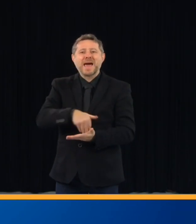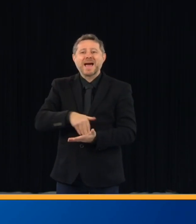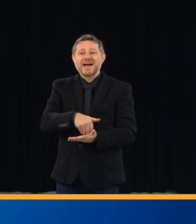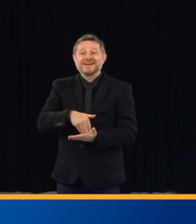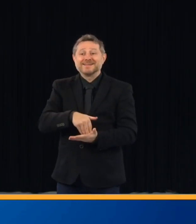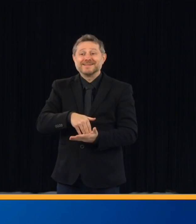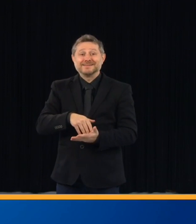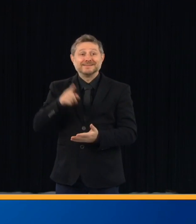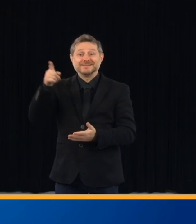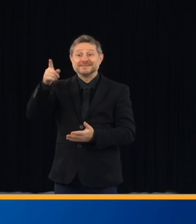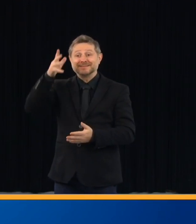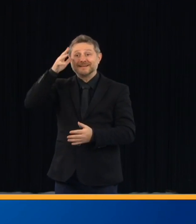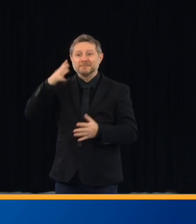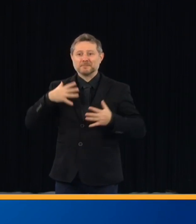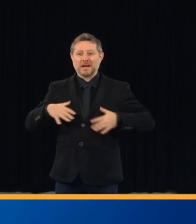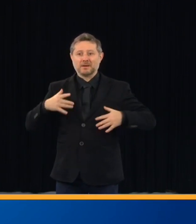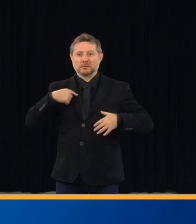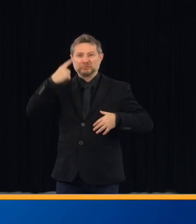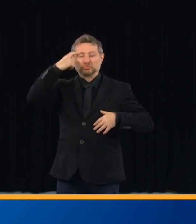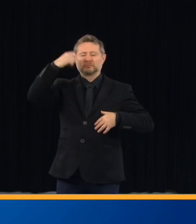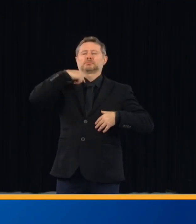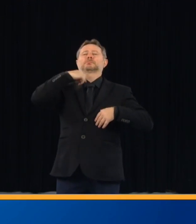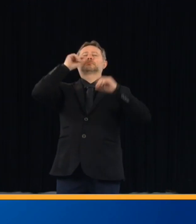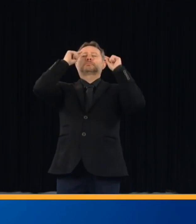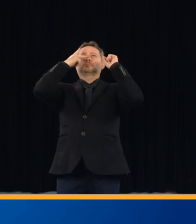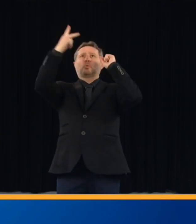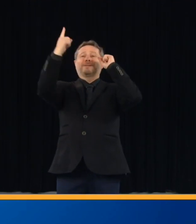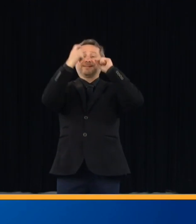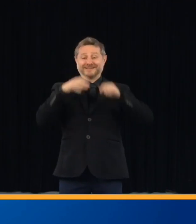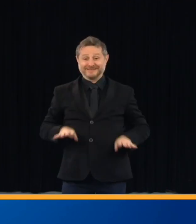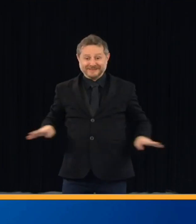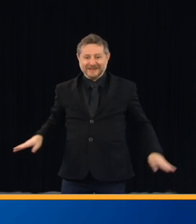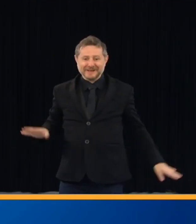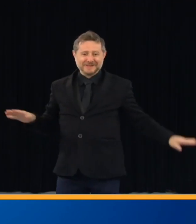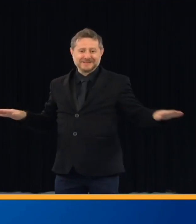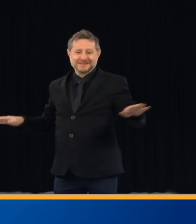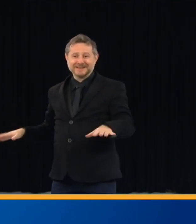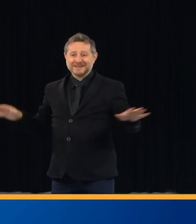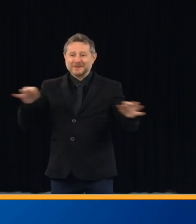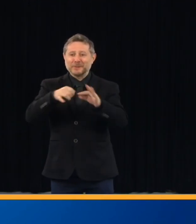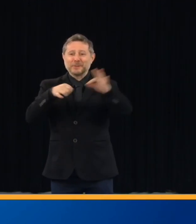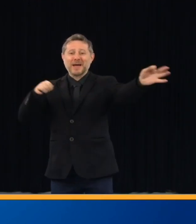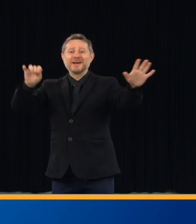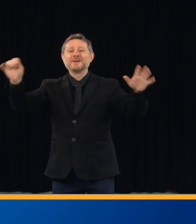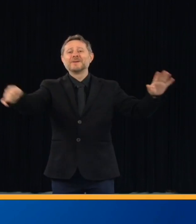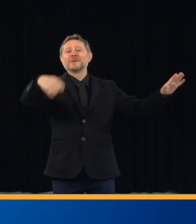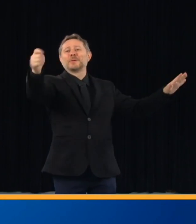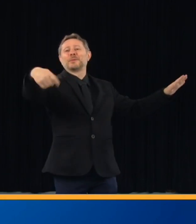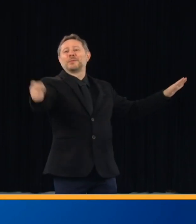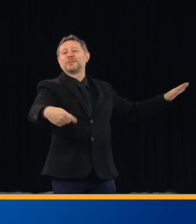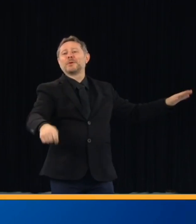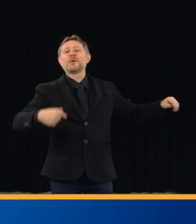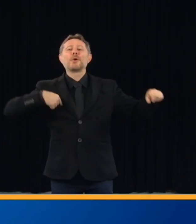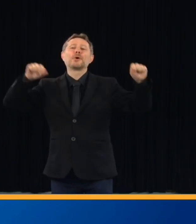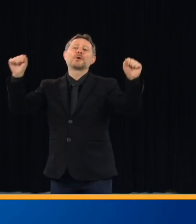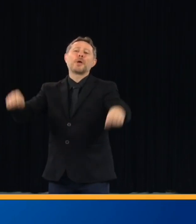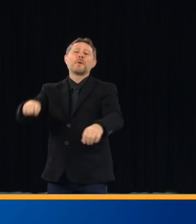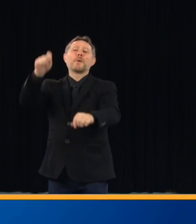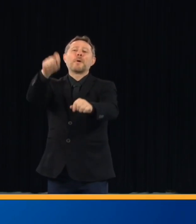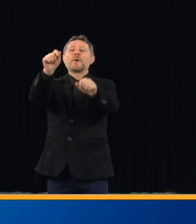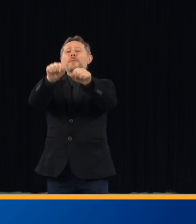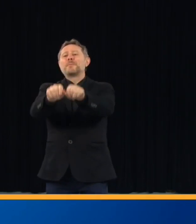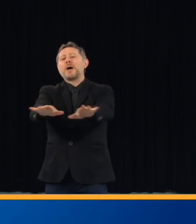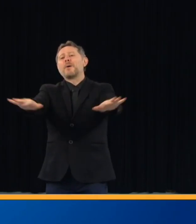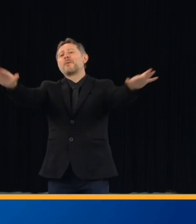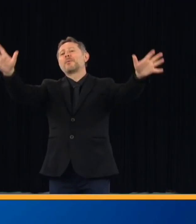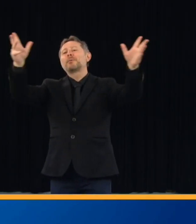dancing in the dream, and you were waving a wand and saying, "I wish I could wave my wand and make this go